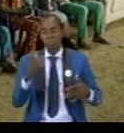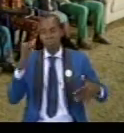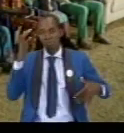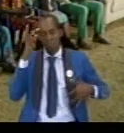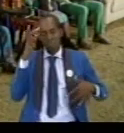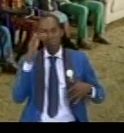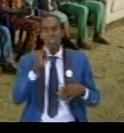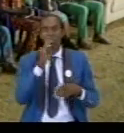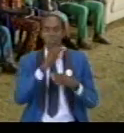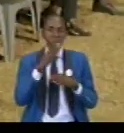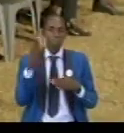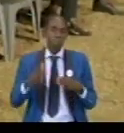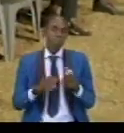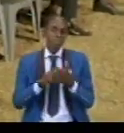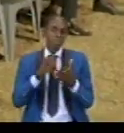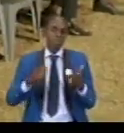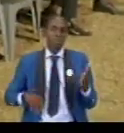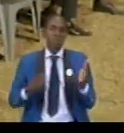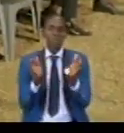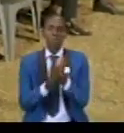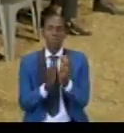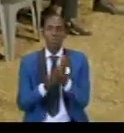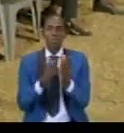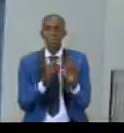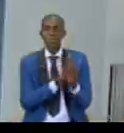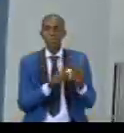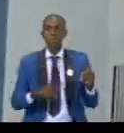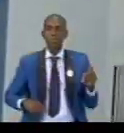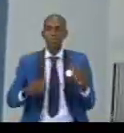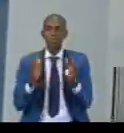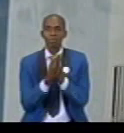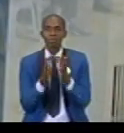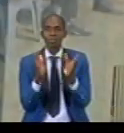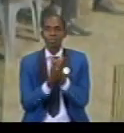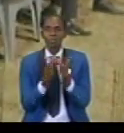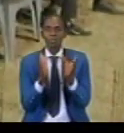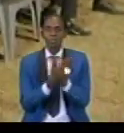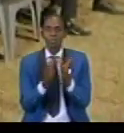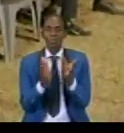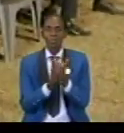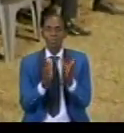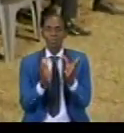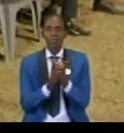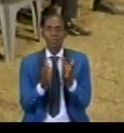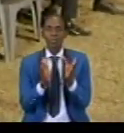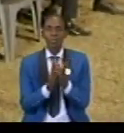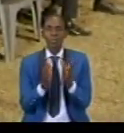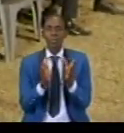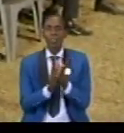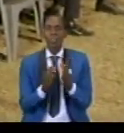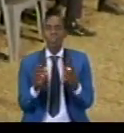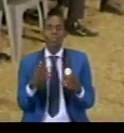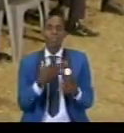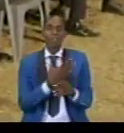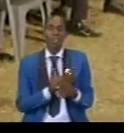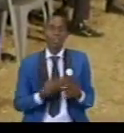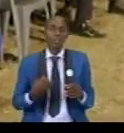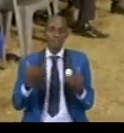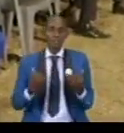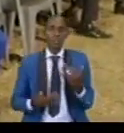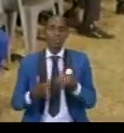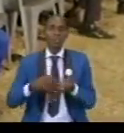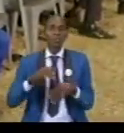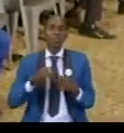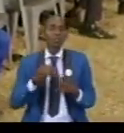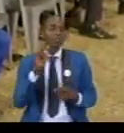gone. Glory to God. Put your hand together for Jesus. And from Bahrain, we'll bring you back to Nigeria,